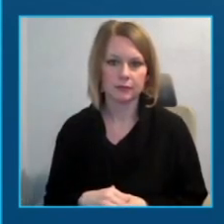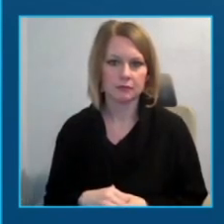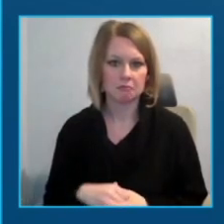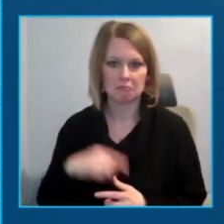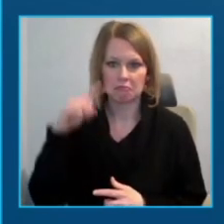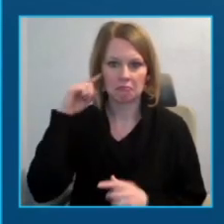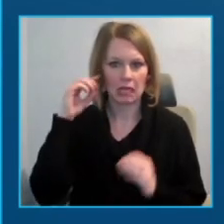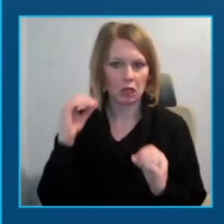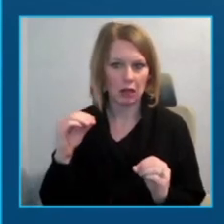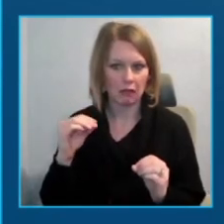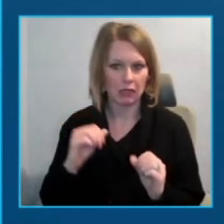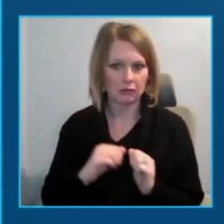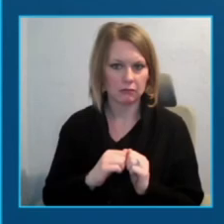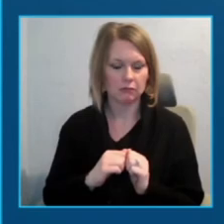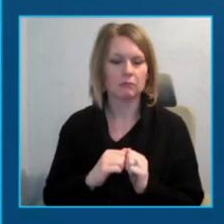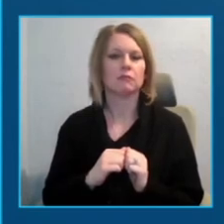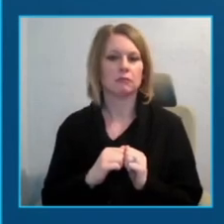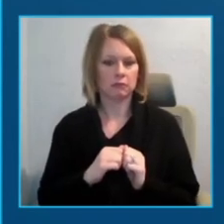Okay.